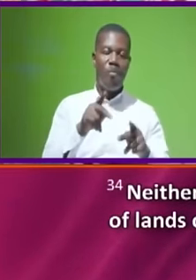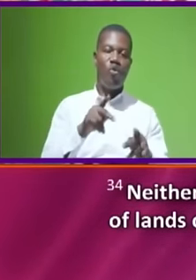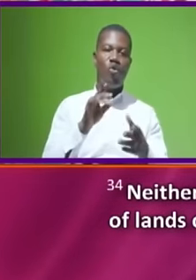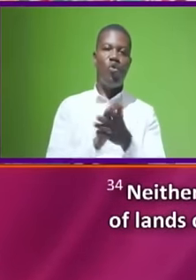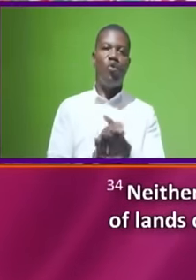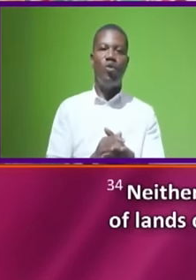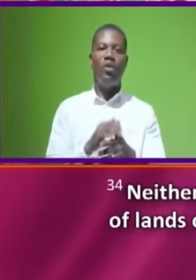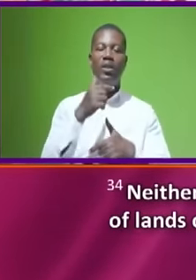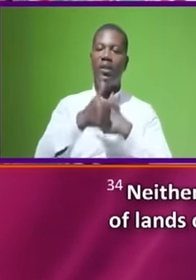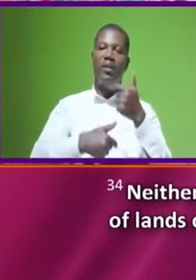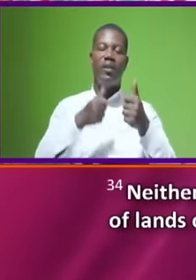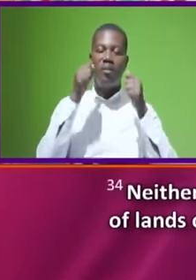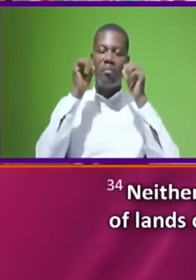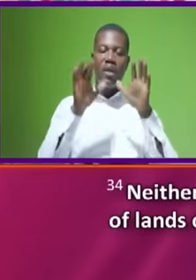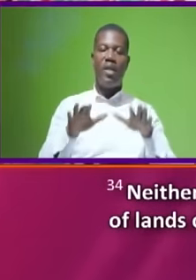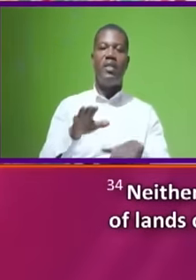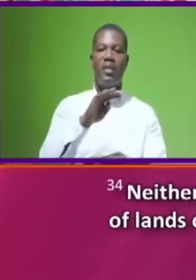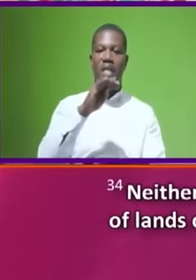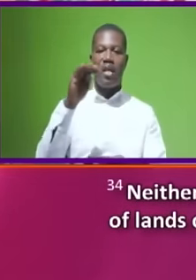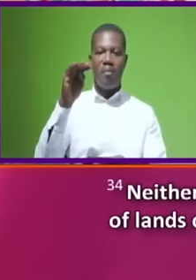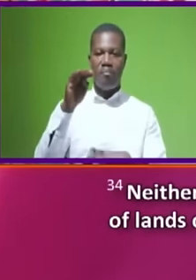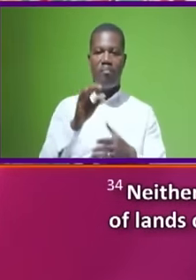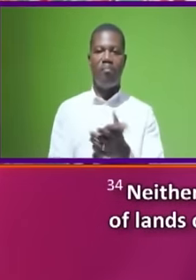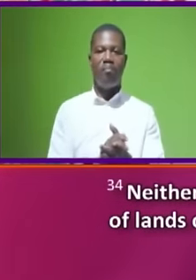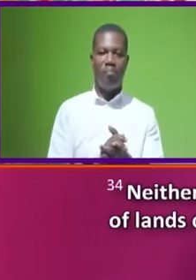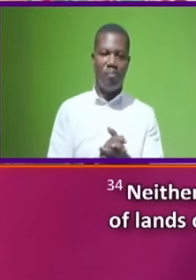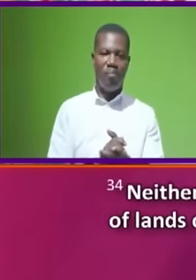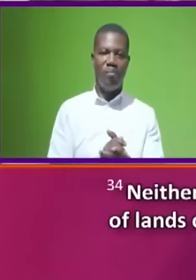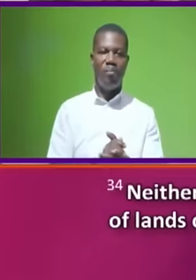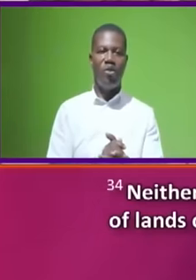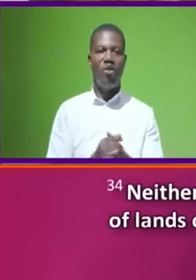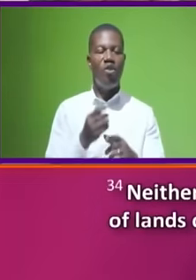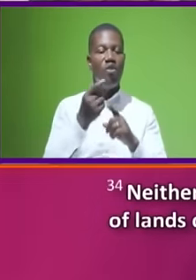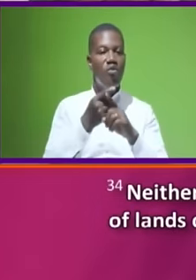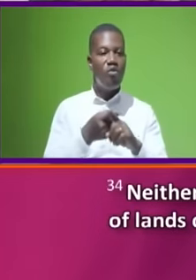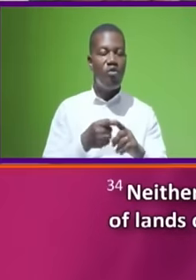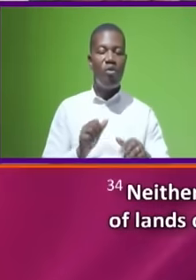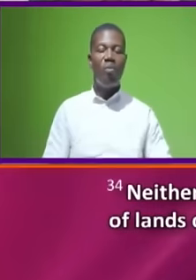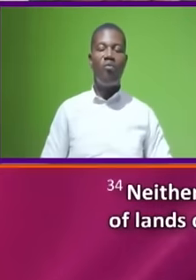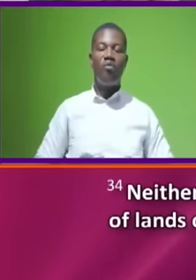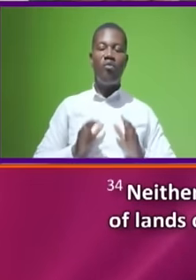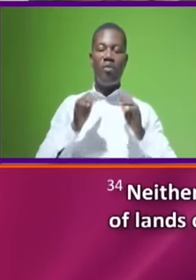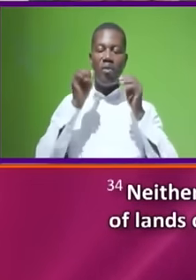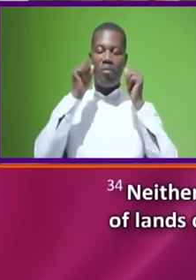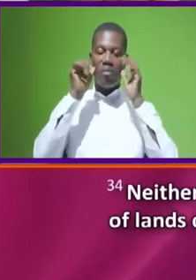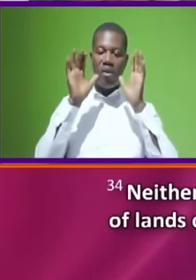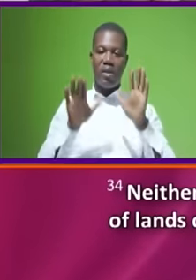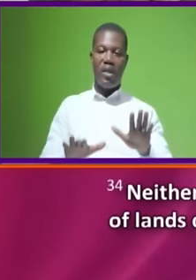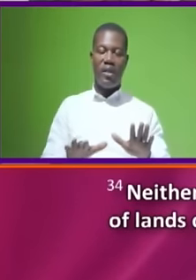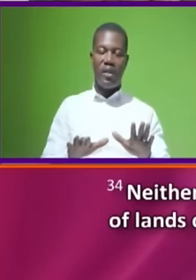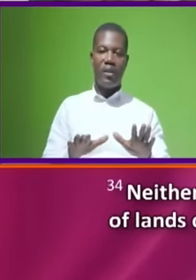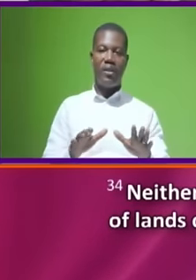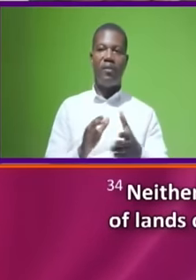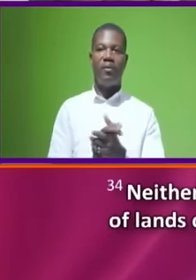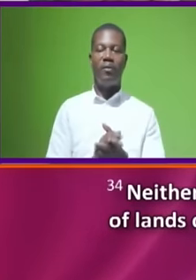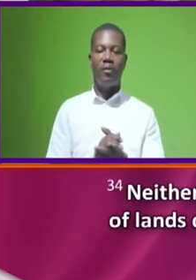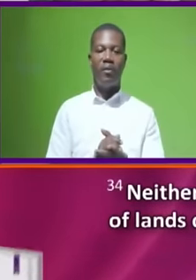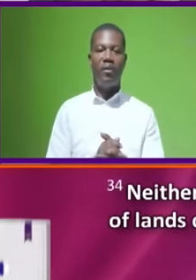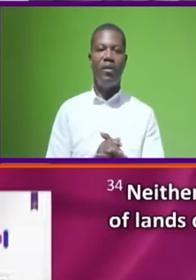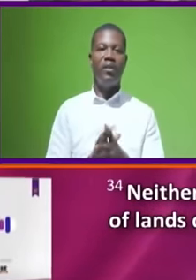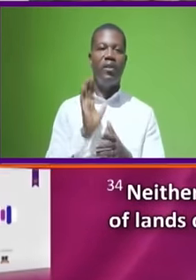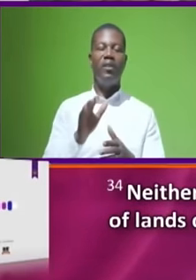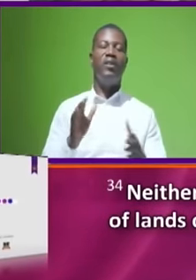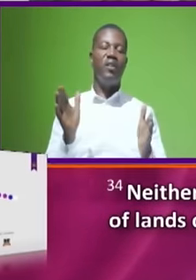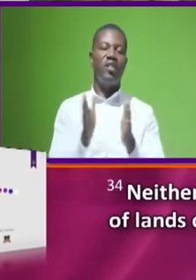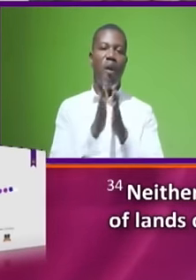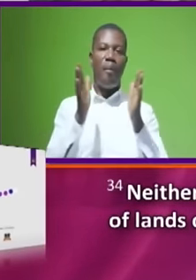those that the grace blessed them. They came out of their blessings.